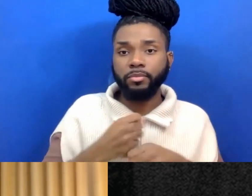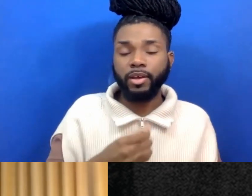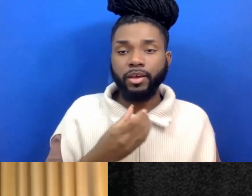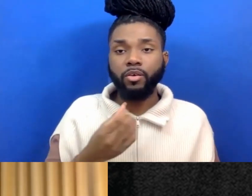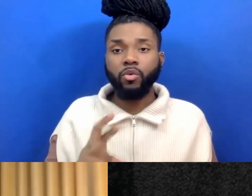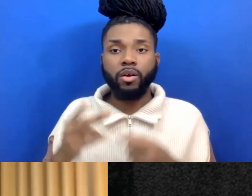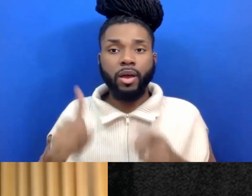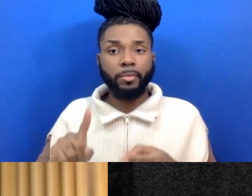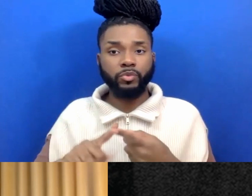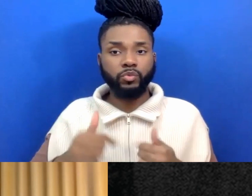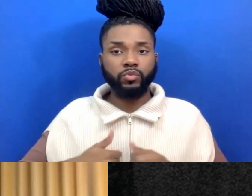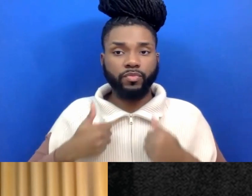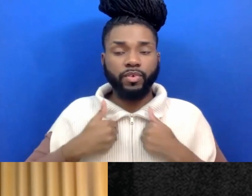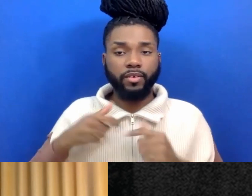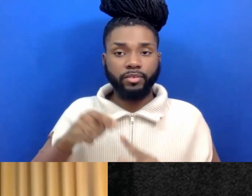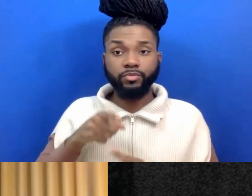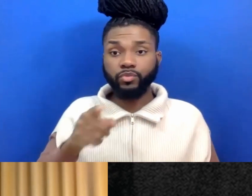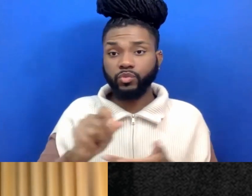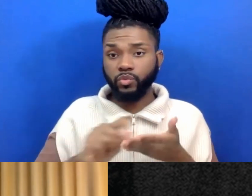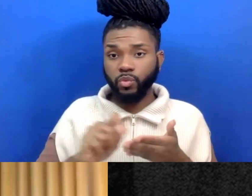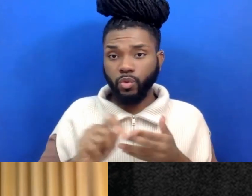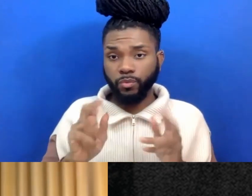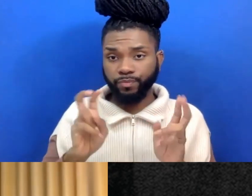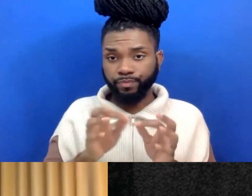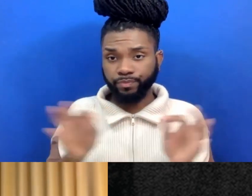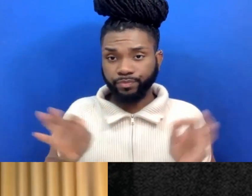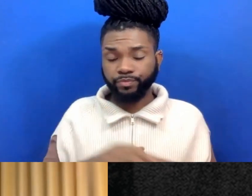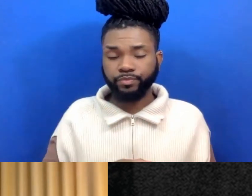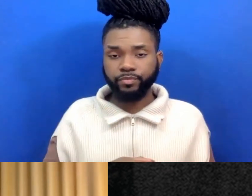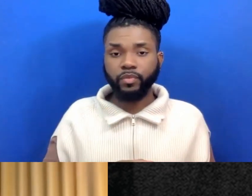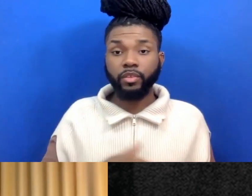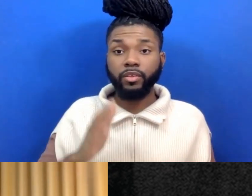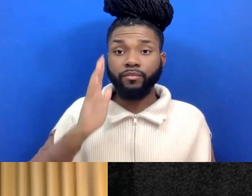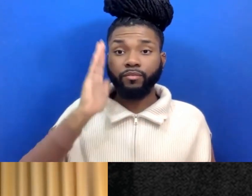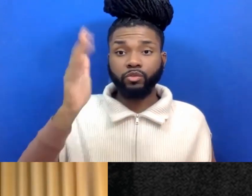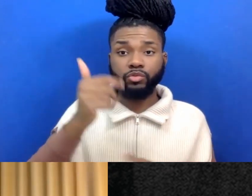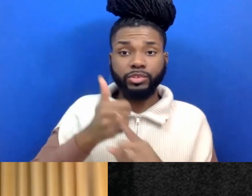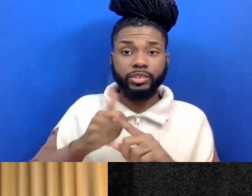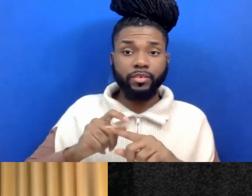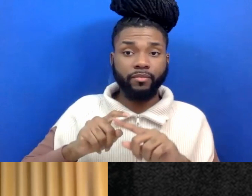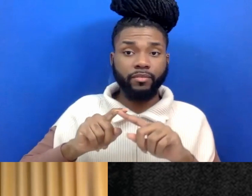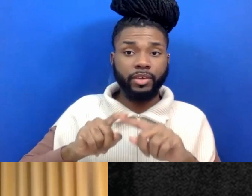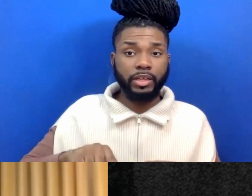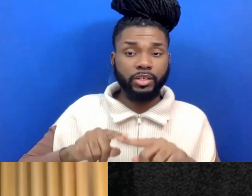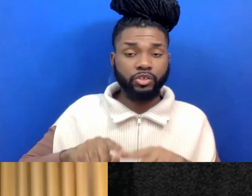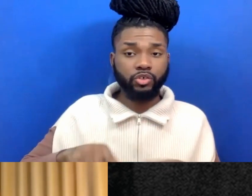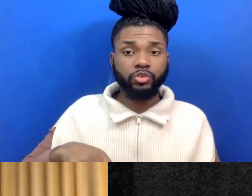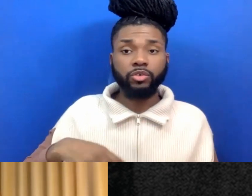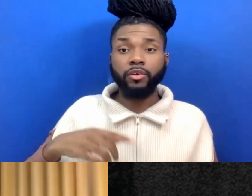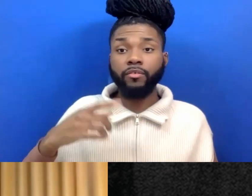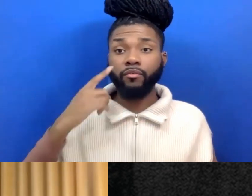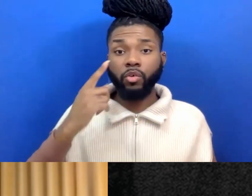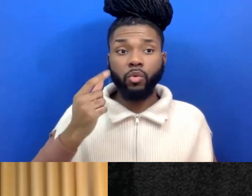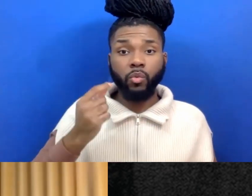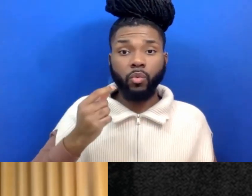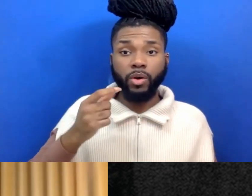survive this. You write, quote, "The future real conditional for that which will have had to happen is